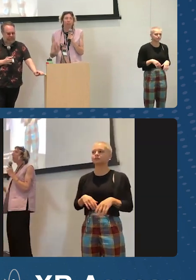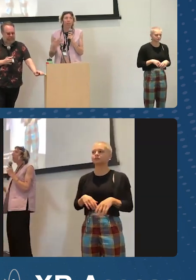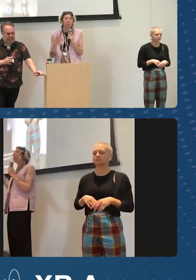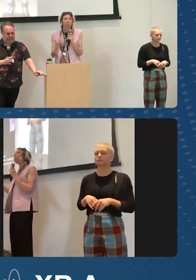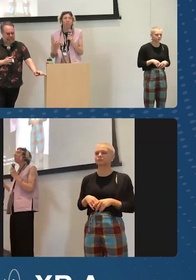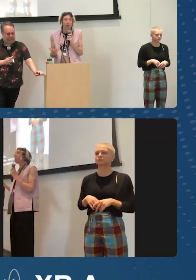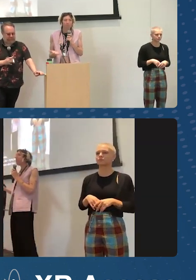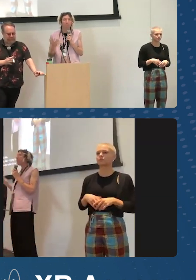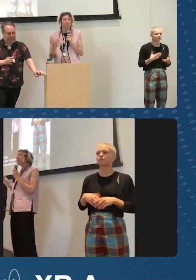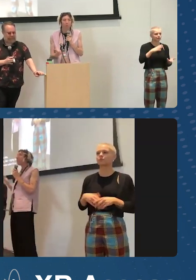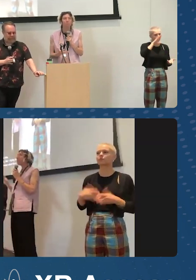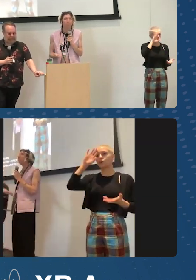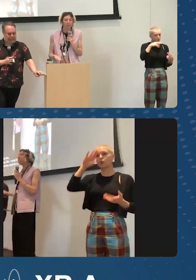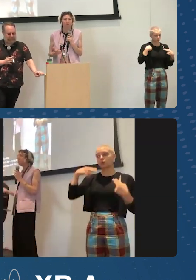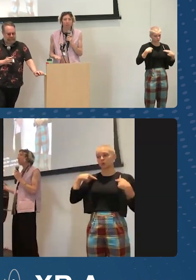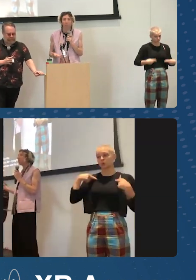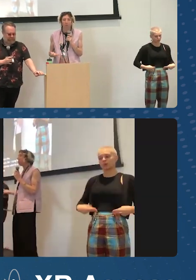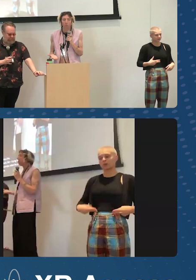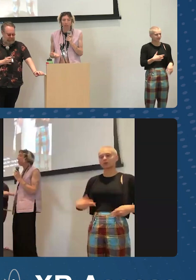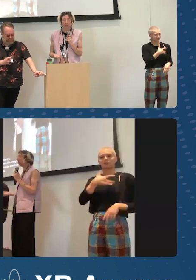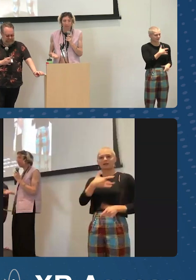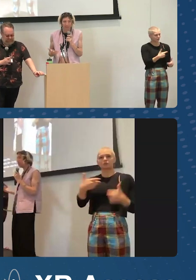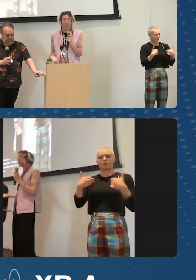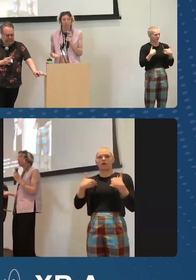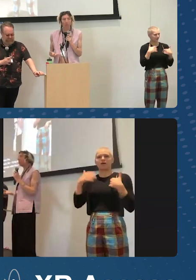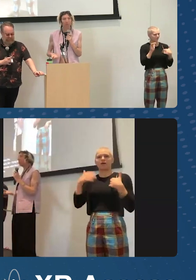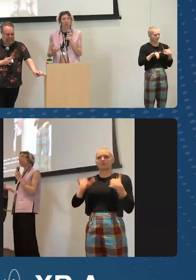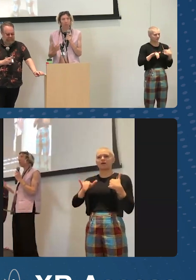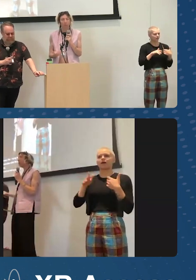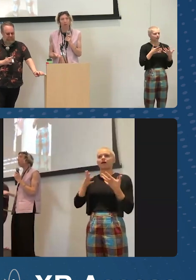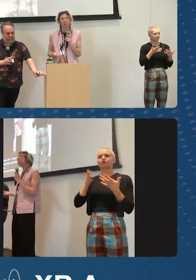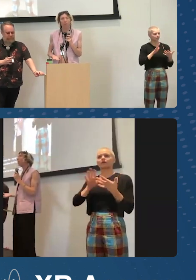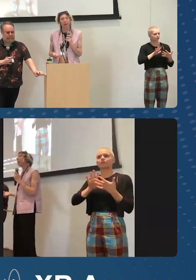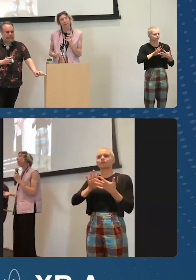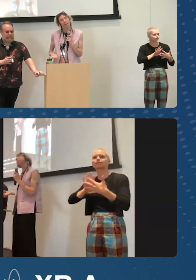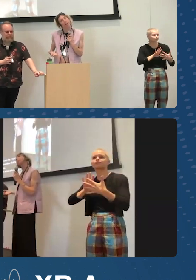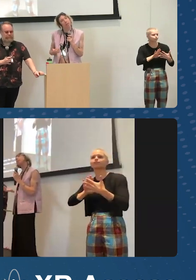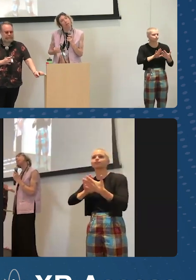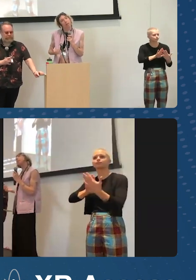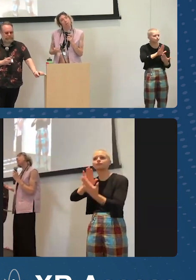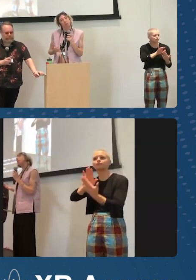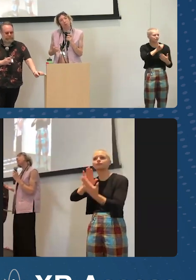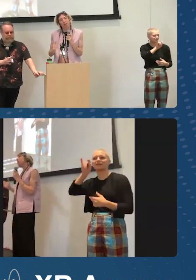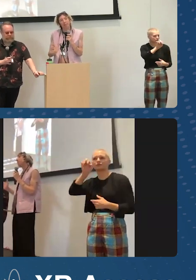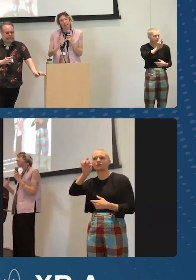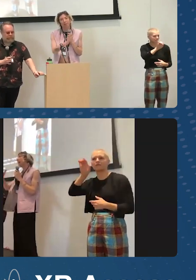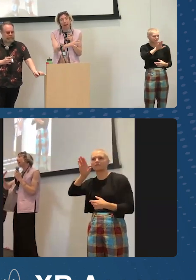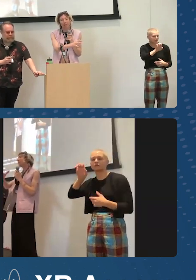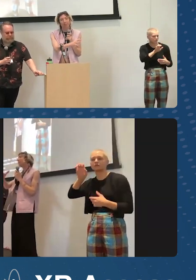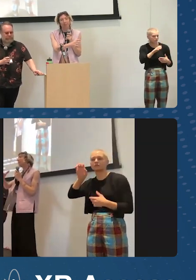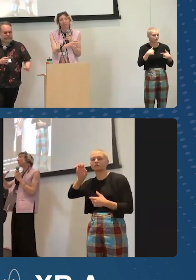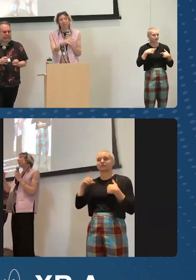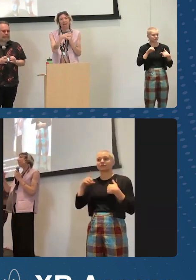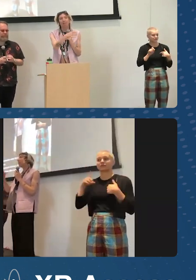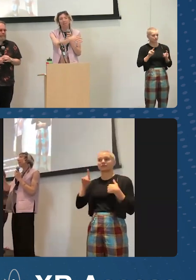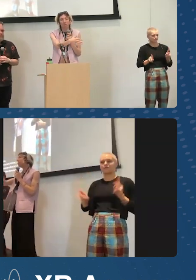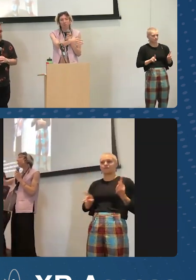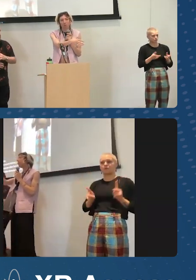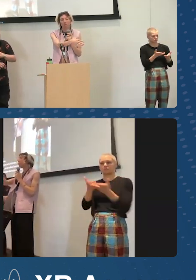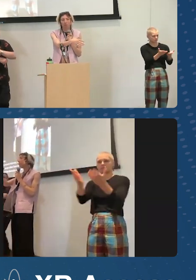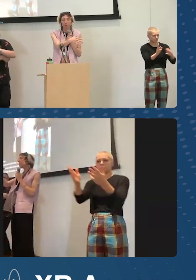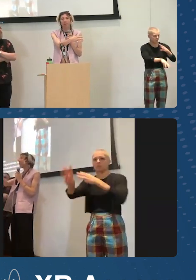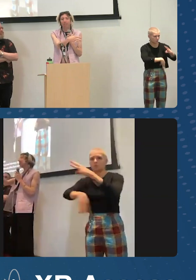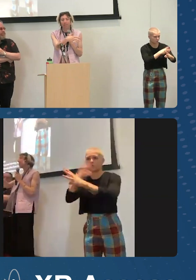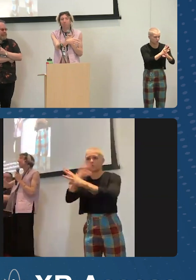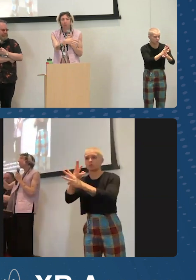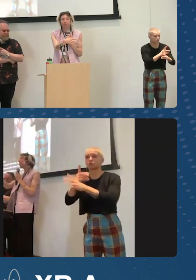we like humans often form this interface between disabled folks and the world. And so instead of having this be an attendant who's